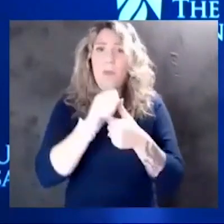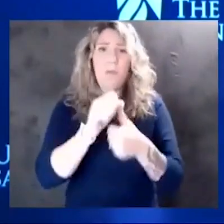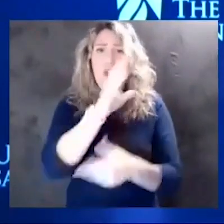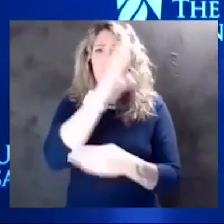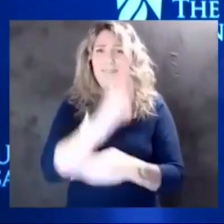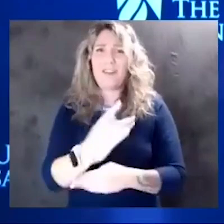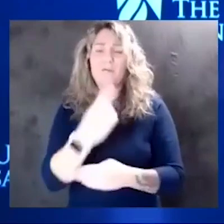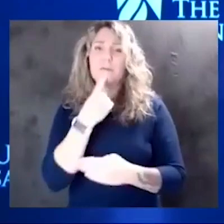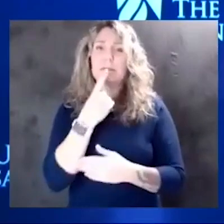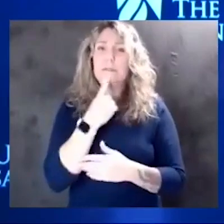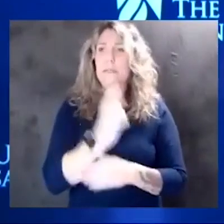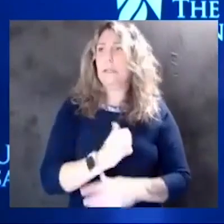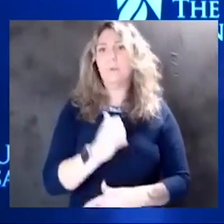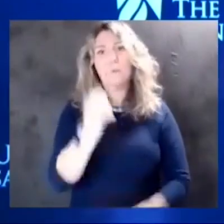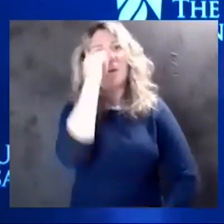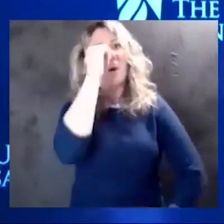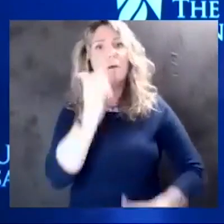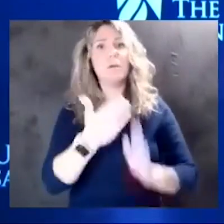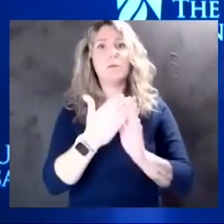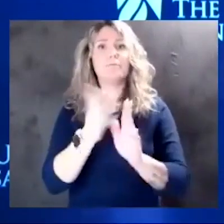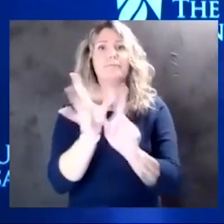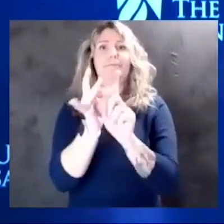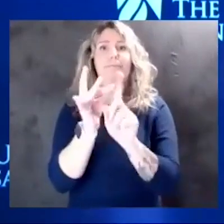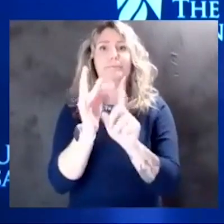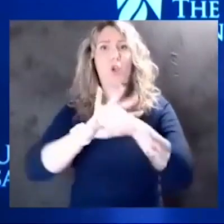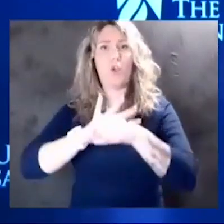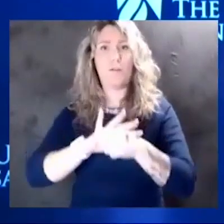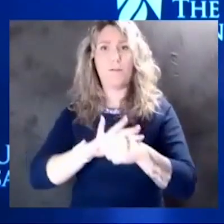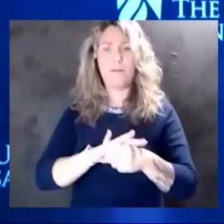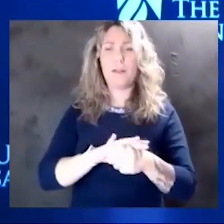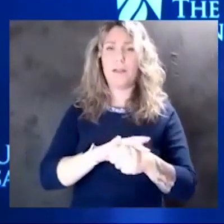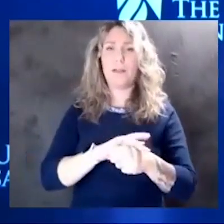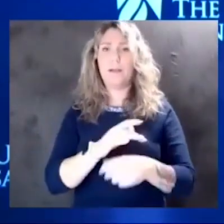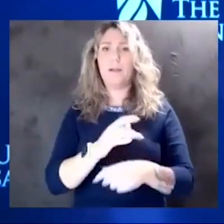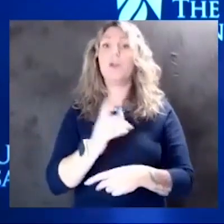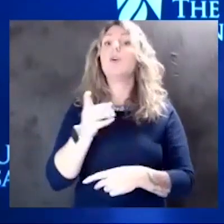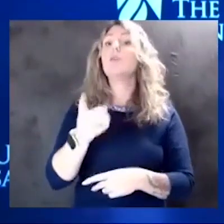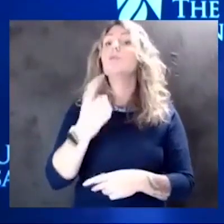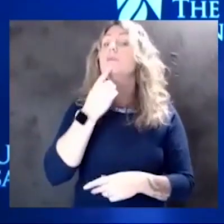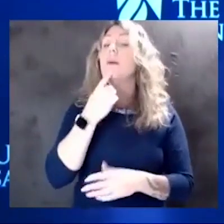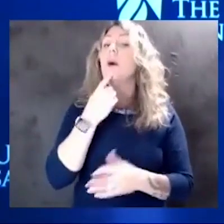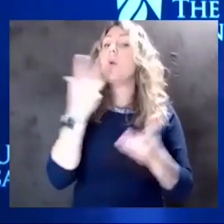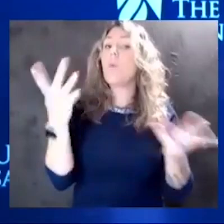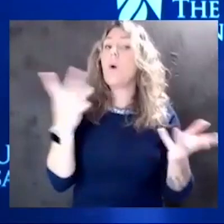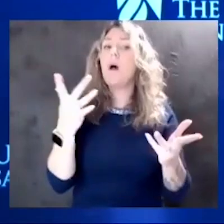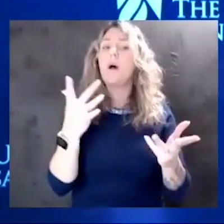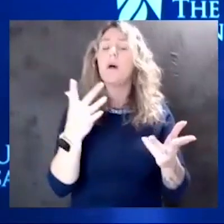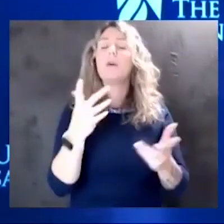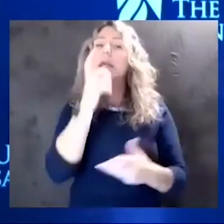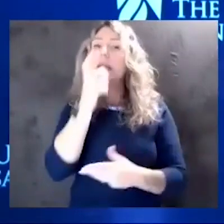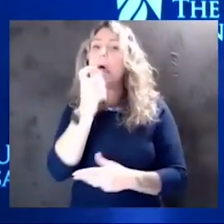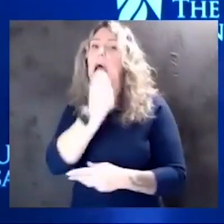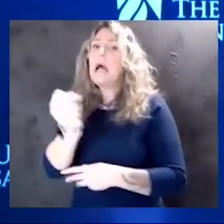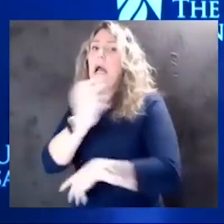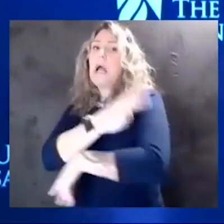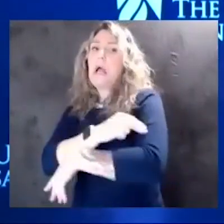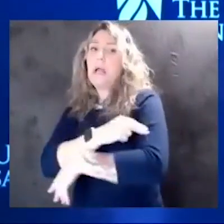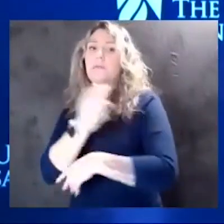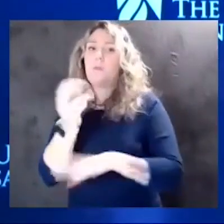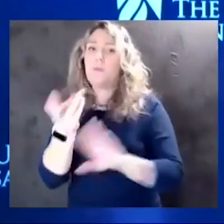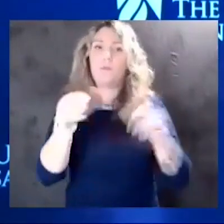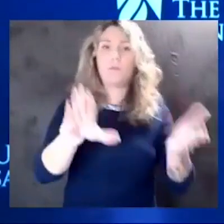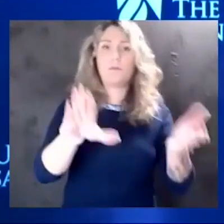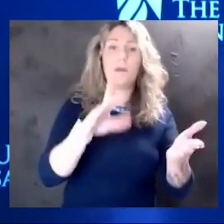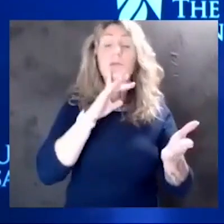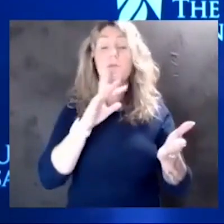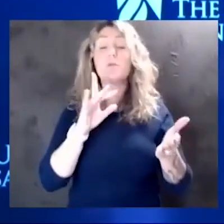get COVID. It said you won't get hospitalized or die. Now, what we're seeing with the Delta variant is that you may even still get hospitalized.